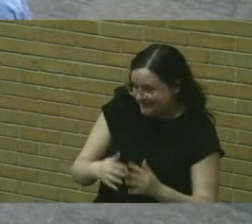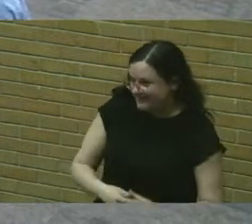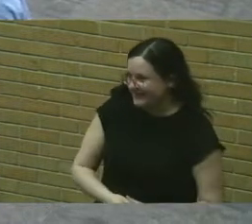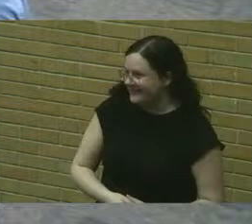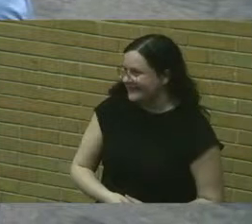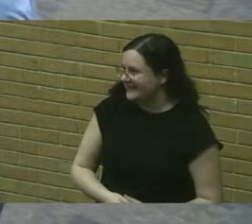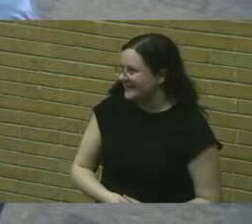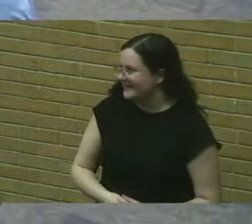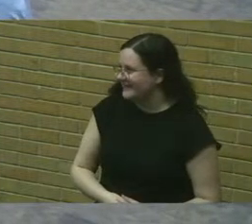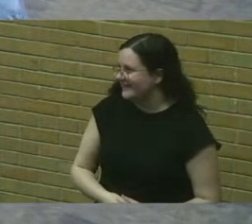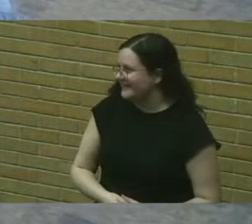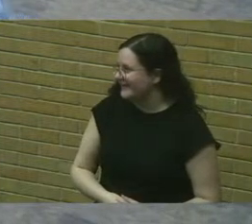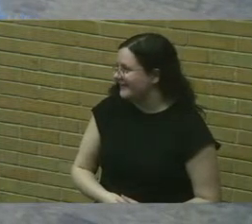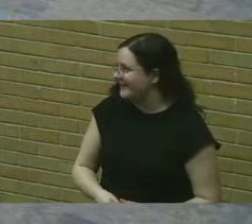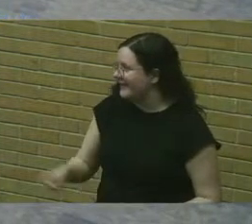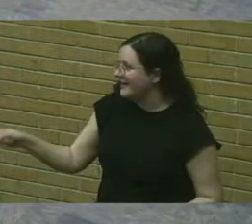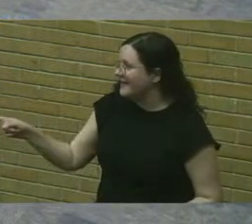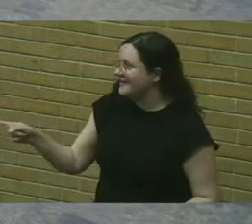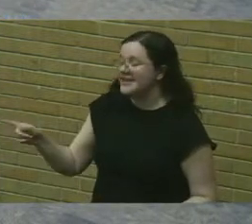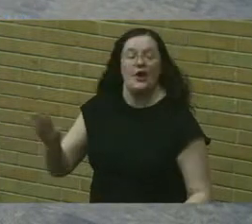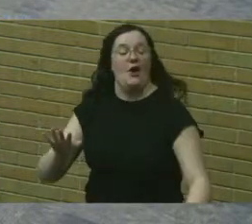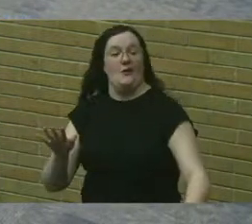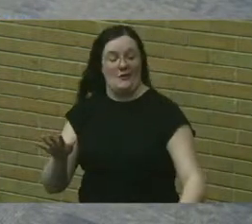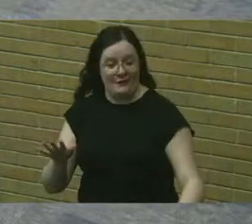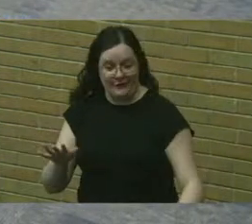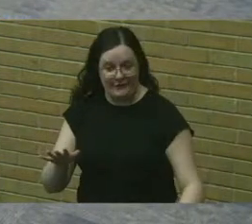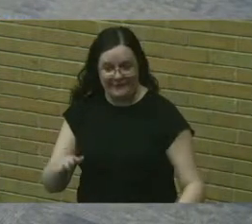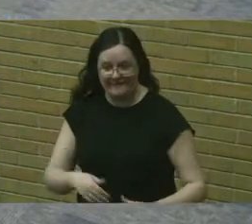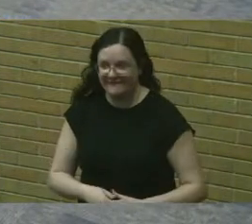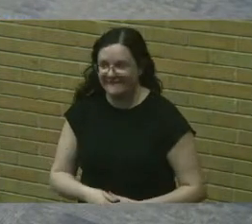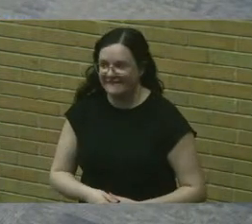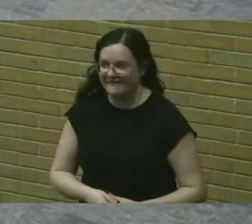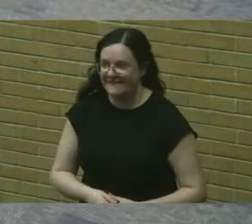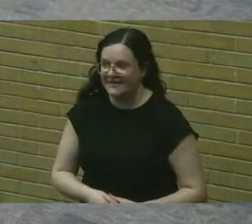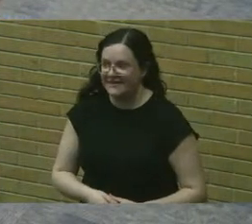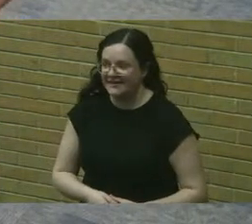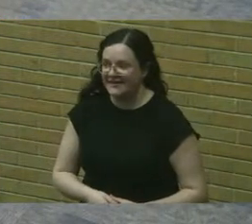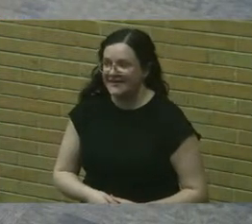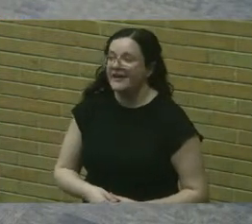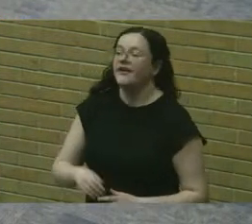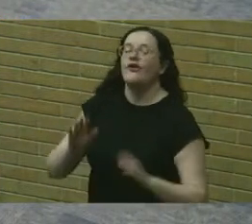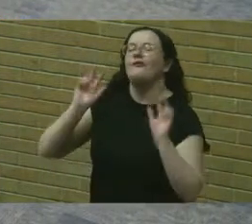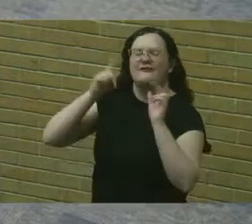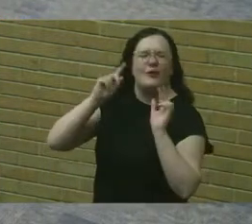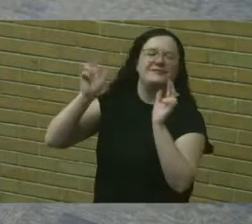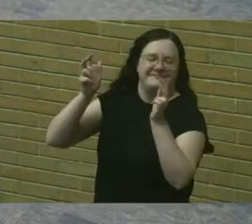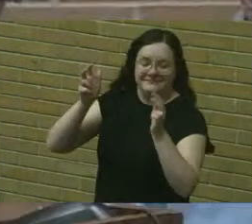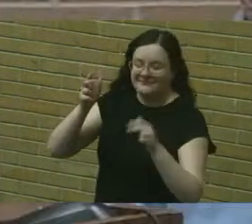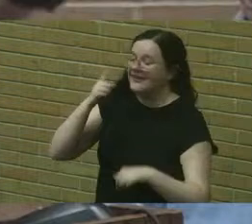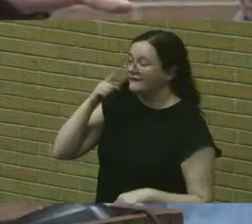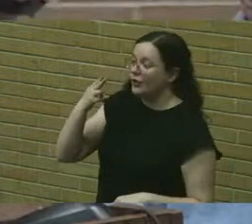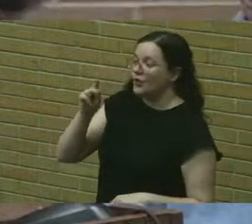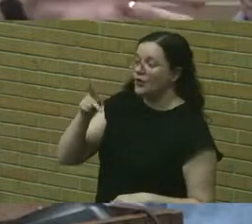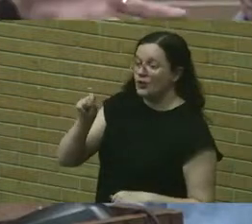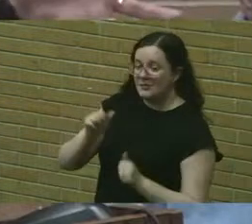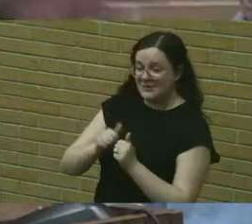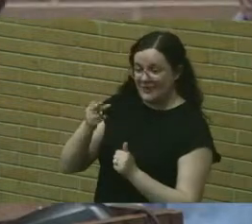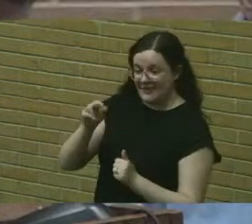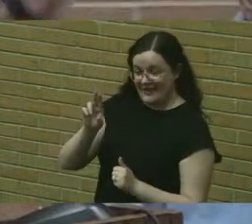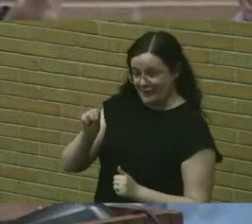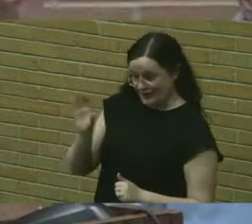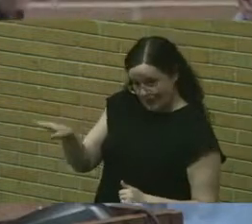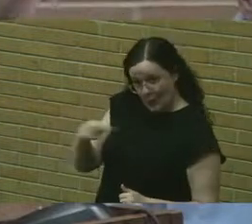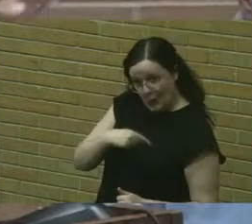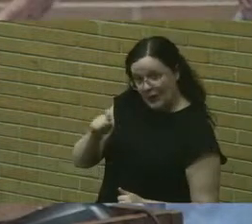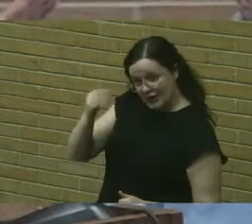Basketball game. Basketball. Hoops with the heroes. Yeah, we need to know because we're preparing the team. And Supervisor, will you participate?